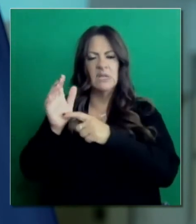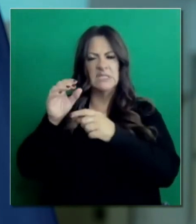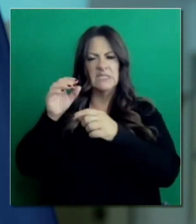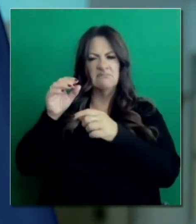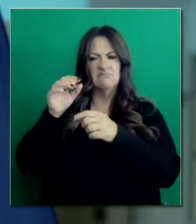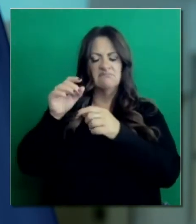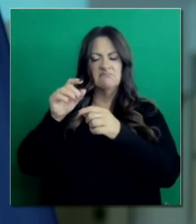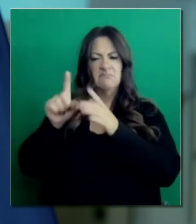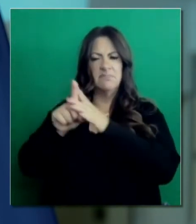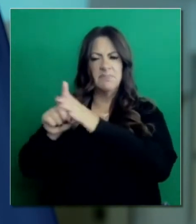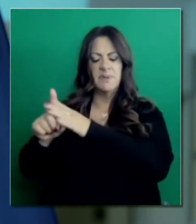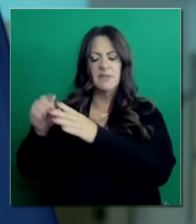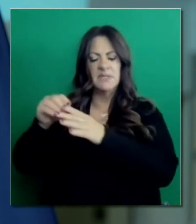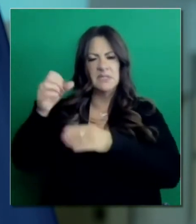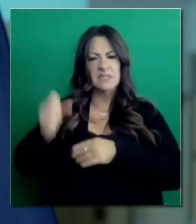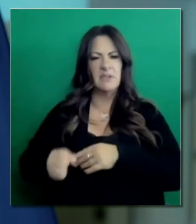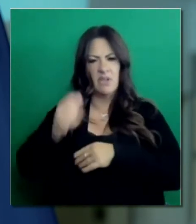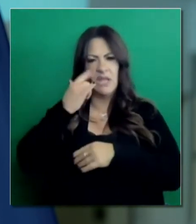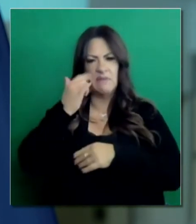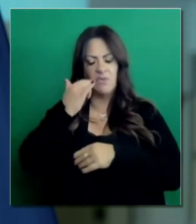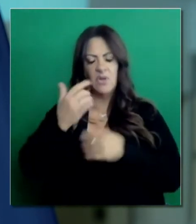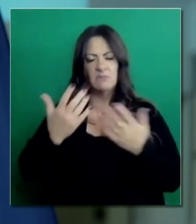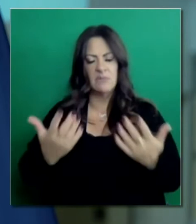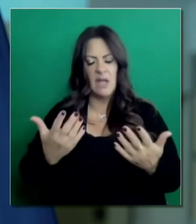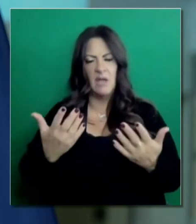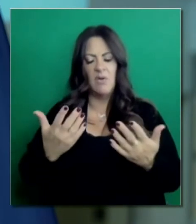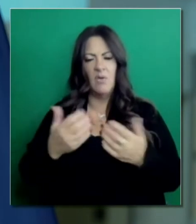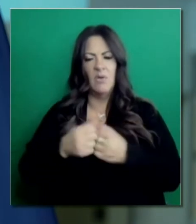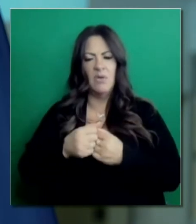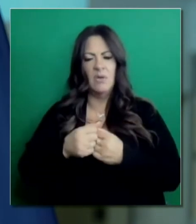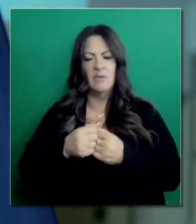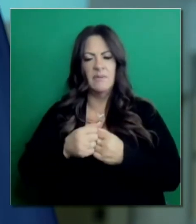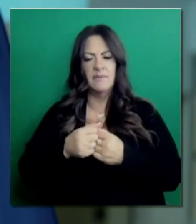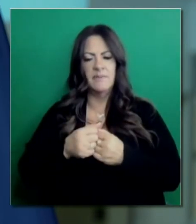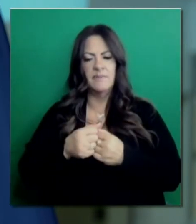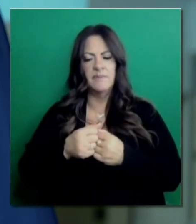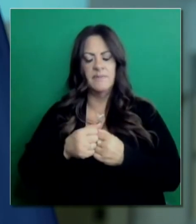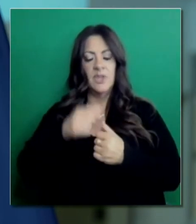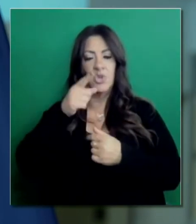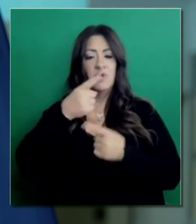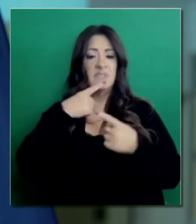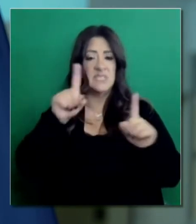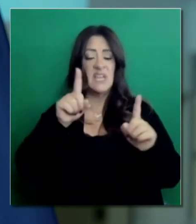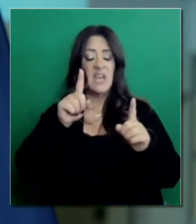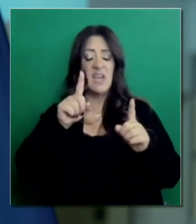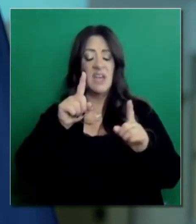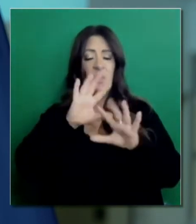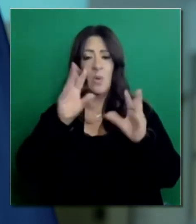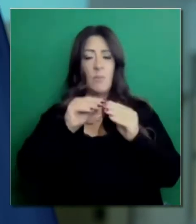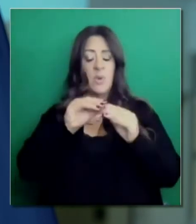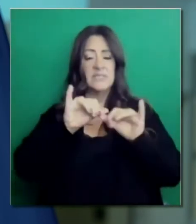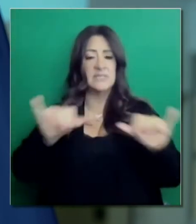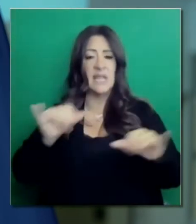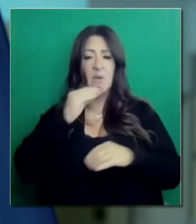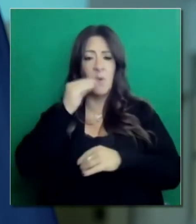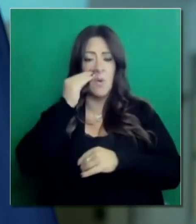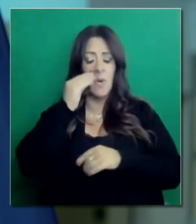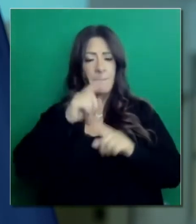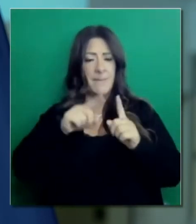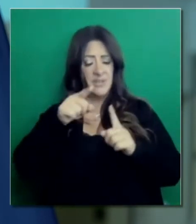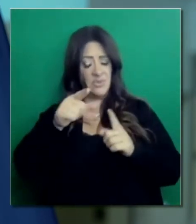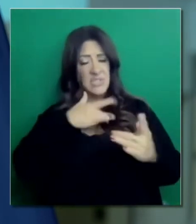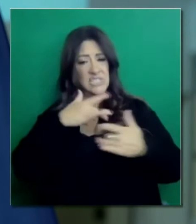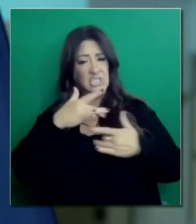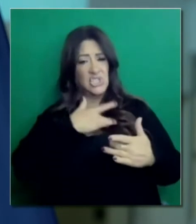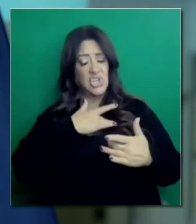loosening of where we are and going back to, away from the stay-at-home order, could that potentially be something that is of concern to open back up and